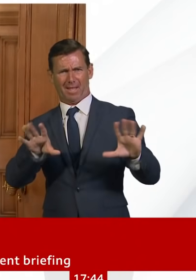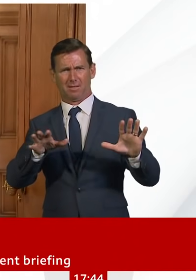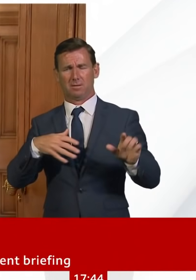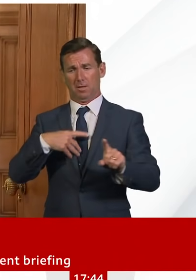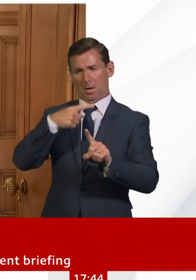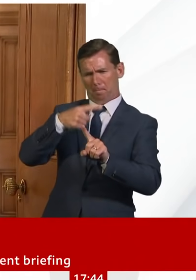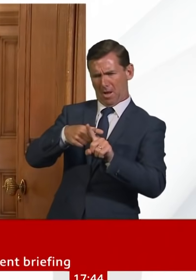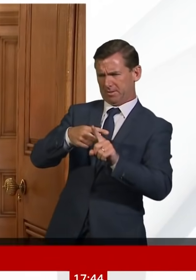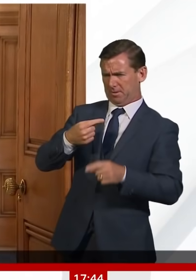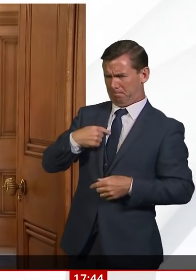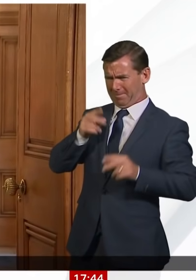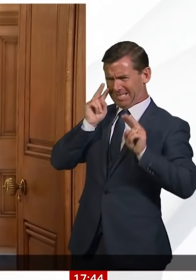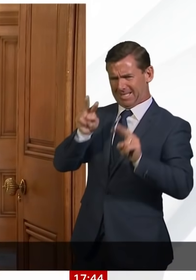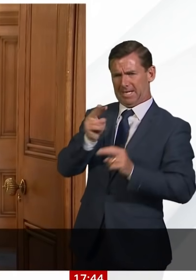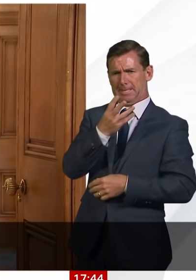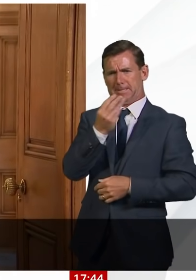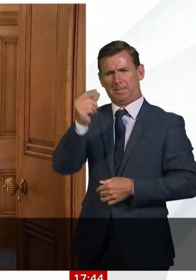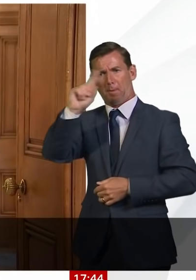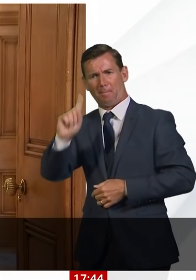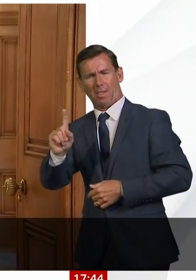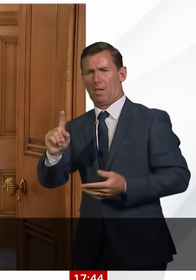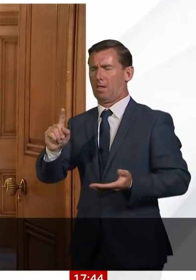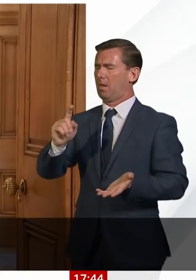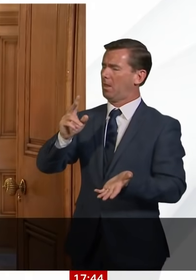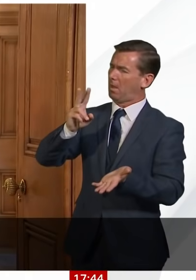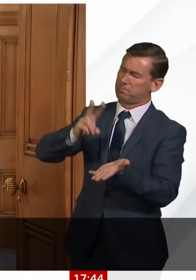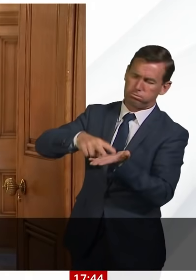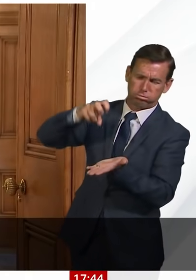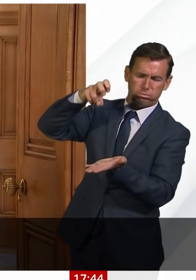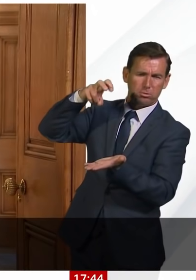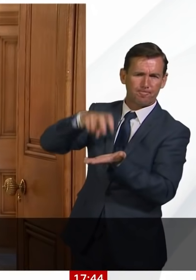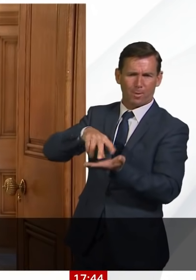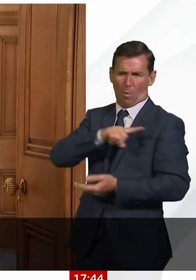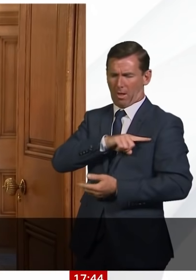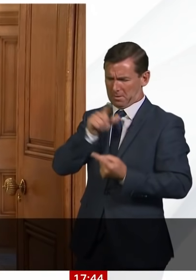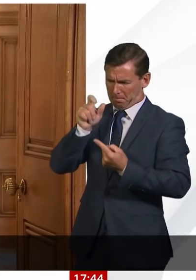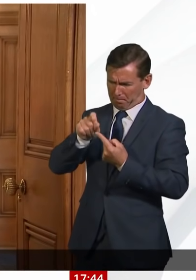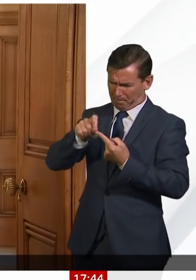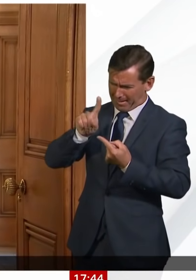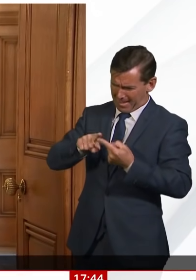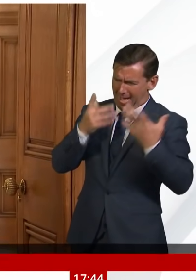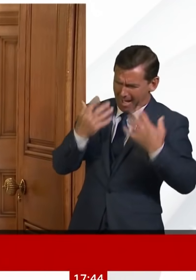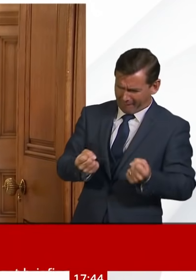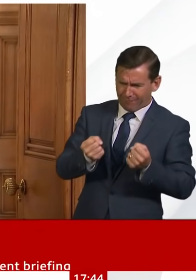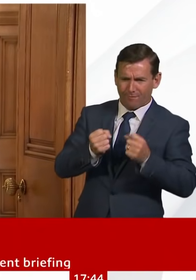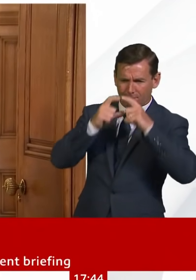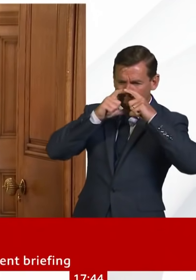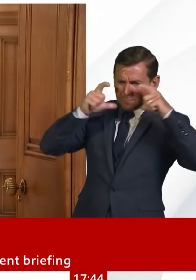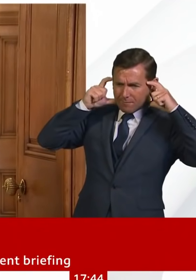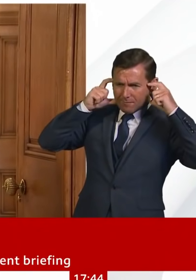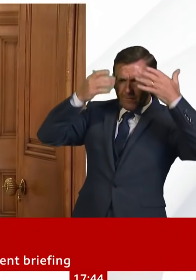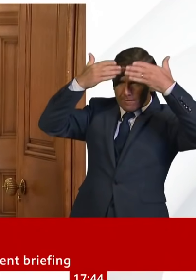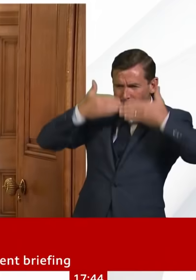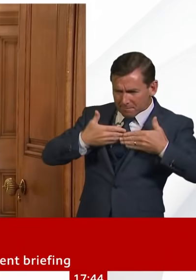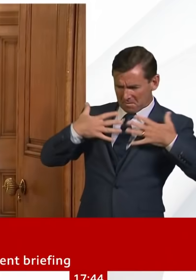some people, for instance, saying that they're delighted that there's good PPE, and we've also seen people saying that